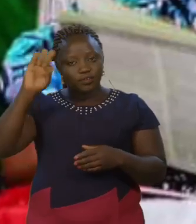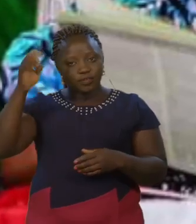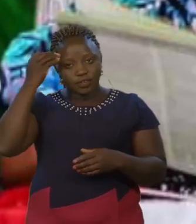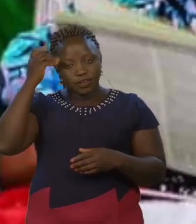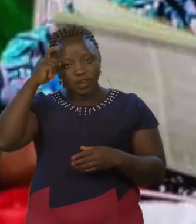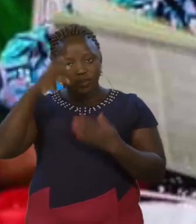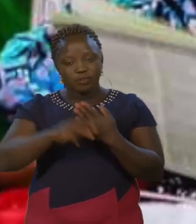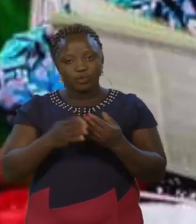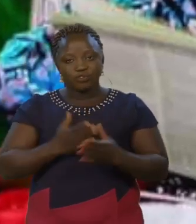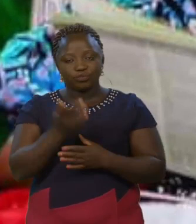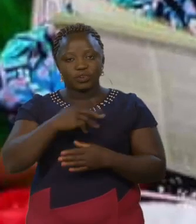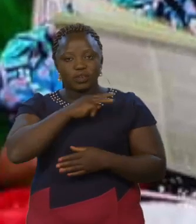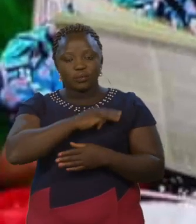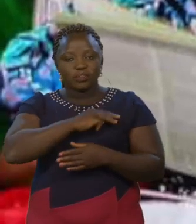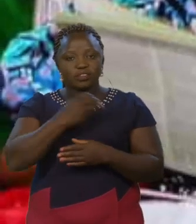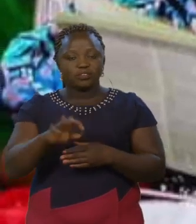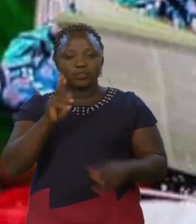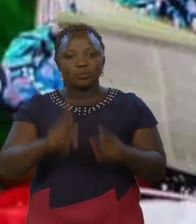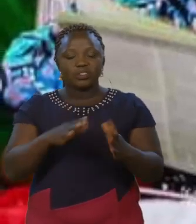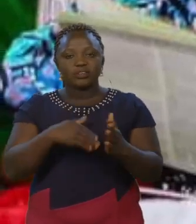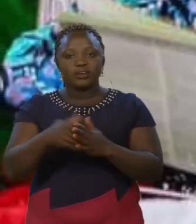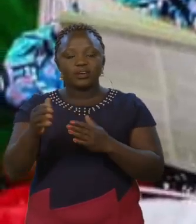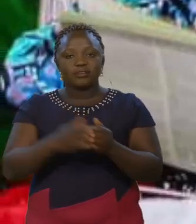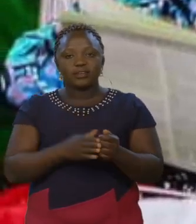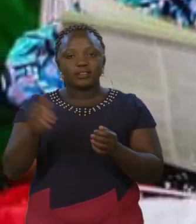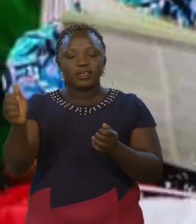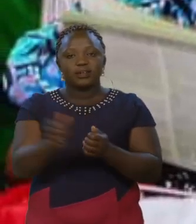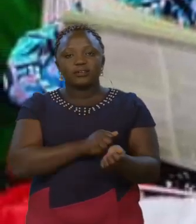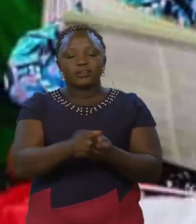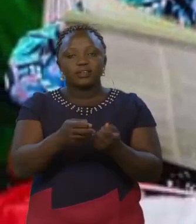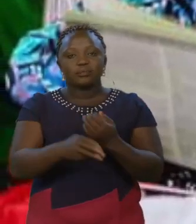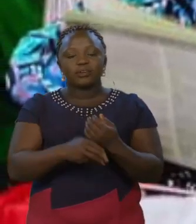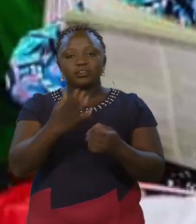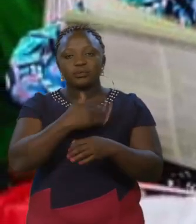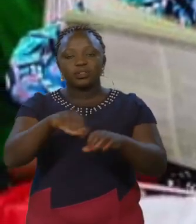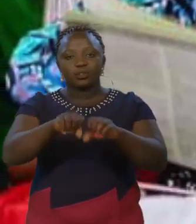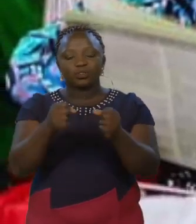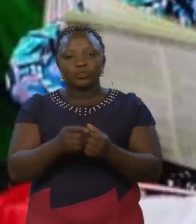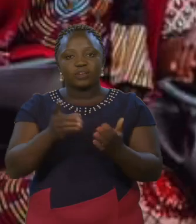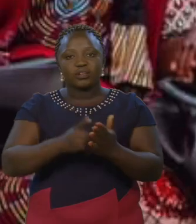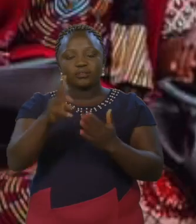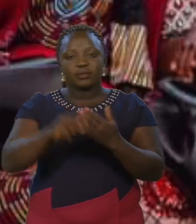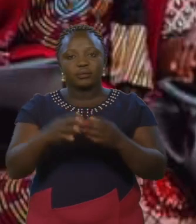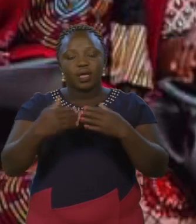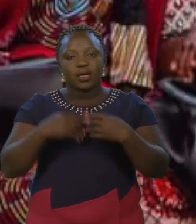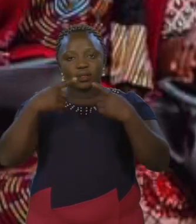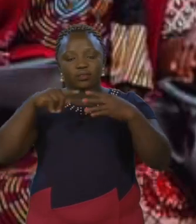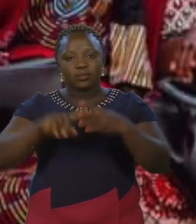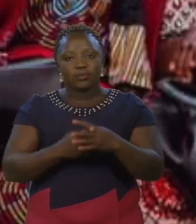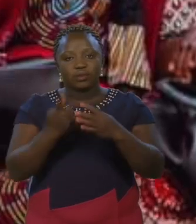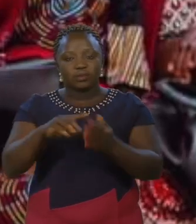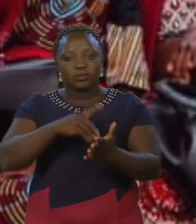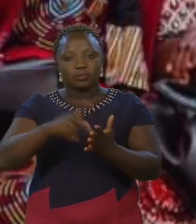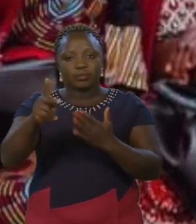The federal government, through the Ministry of Humanitarian Affairs, Disaster Management and Social Development, has